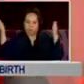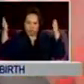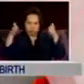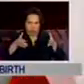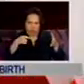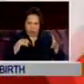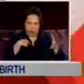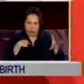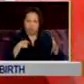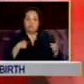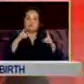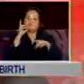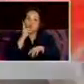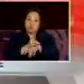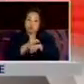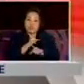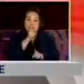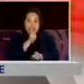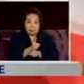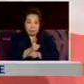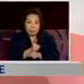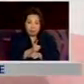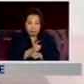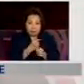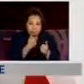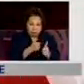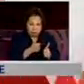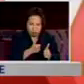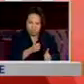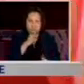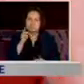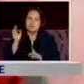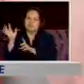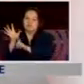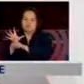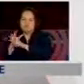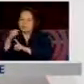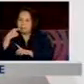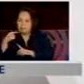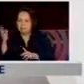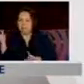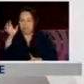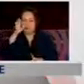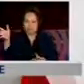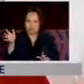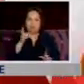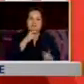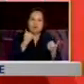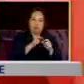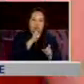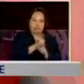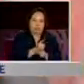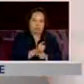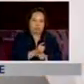popular. Having expressed the foundation of my decision, let me put forward my observations on this